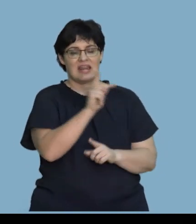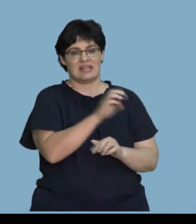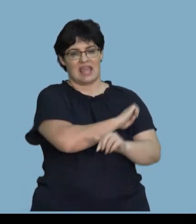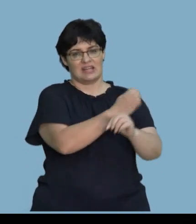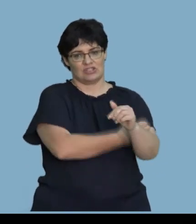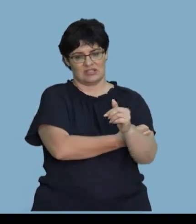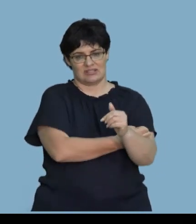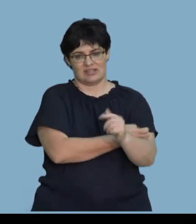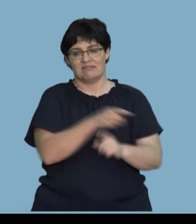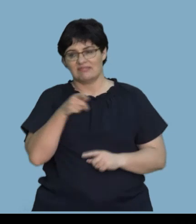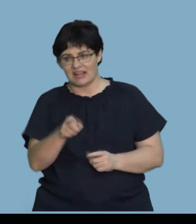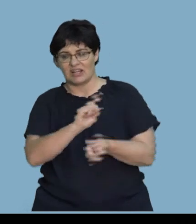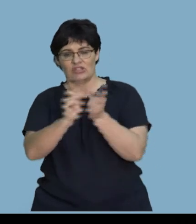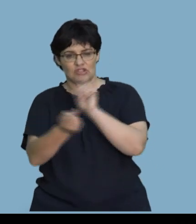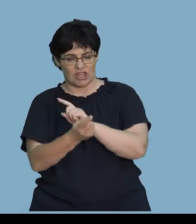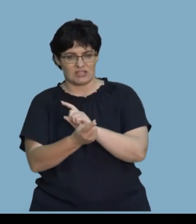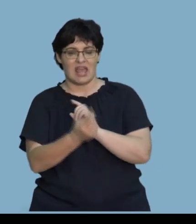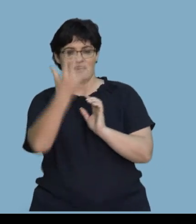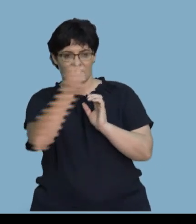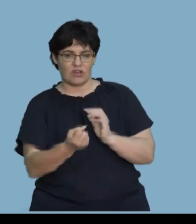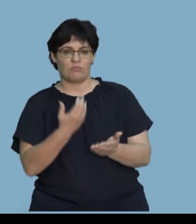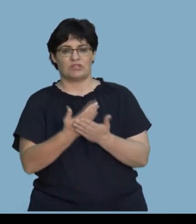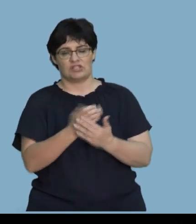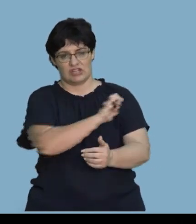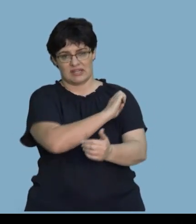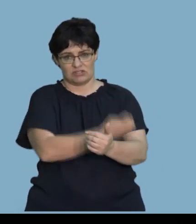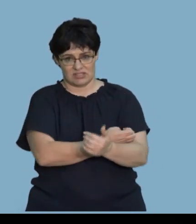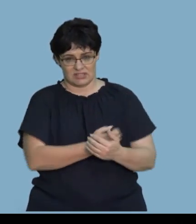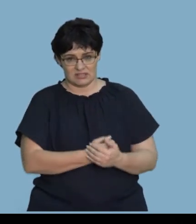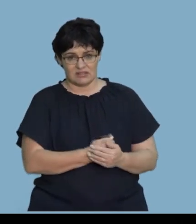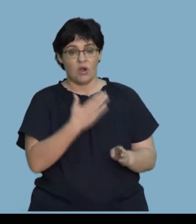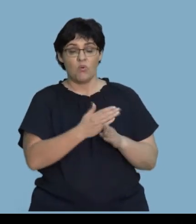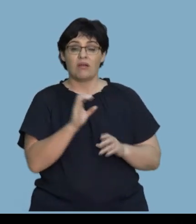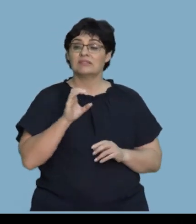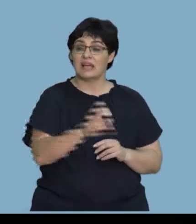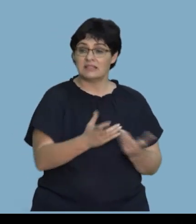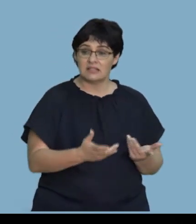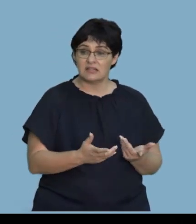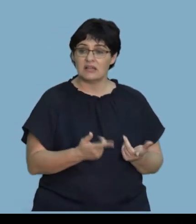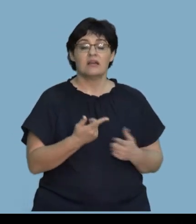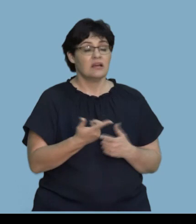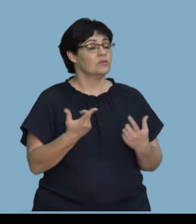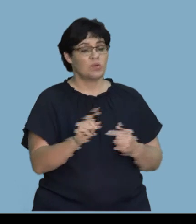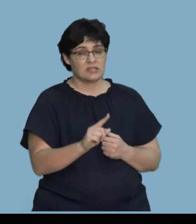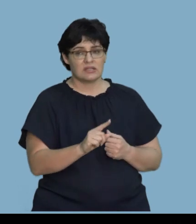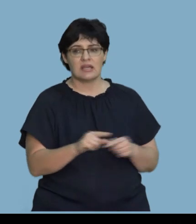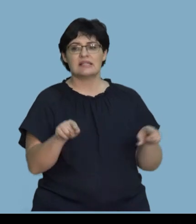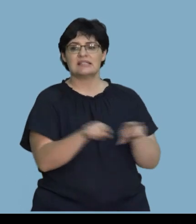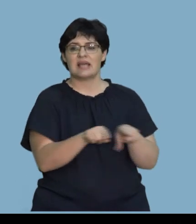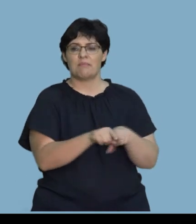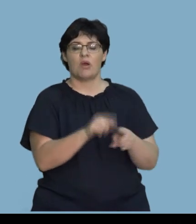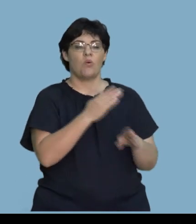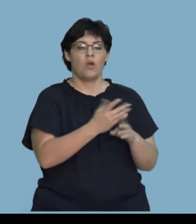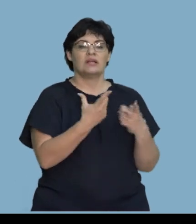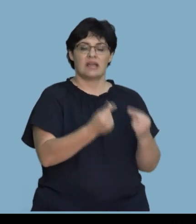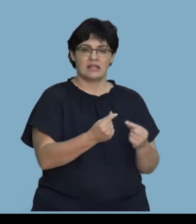sum in terms of the change in gravitational potential energy. And the work done by non-conservative force is actually the same as work done